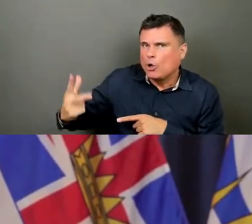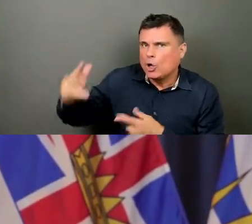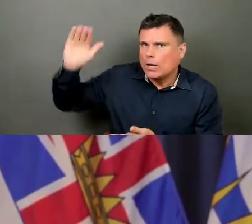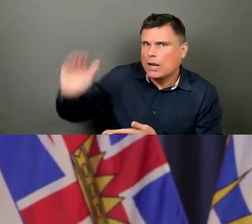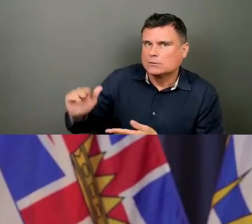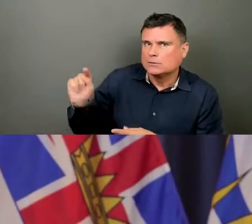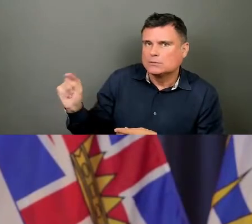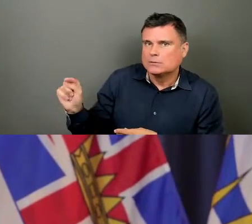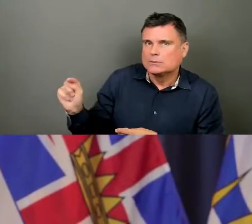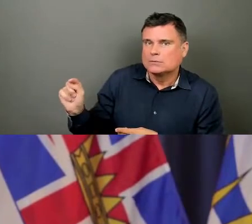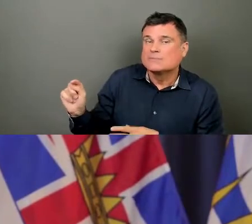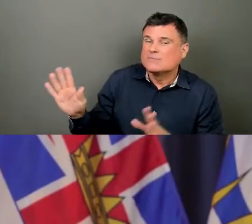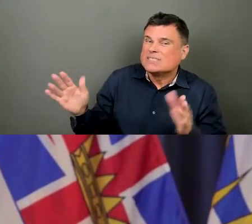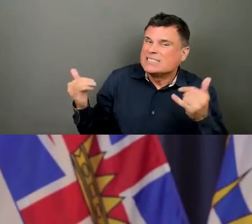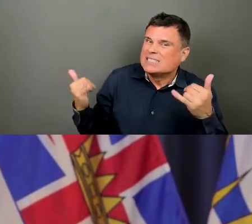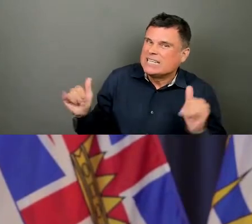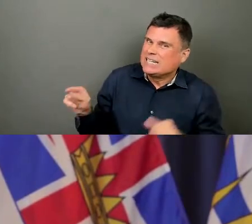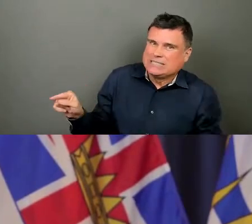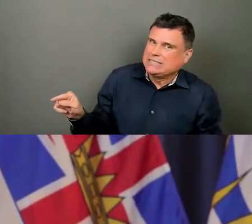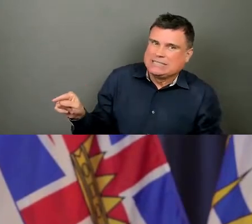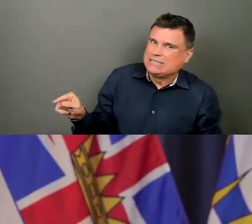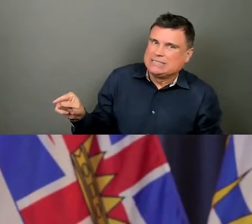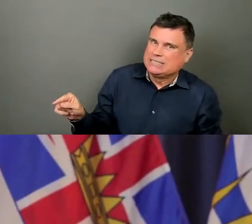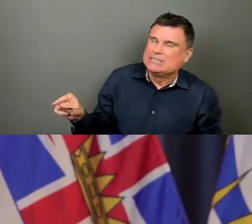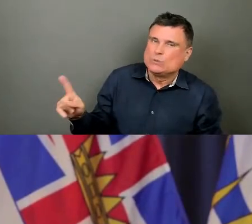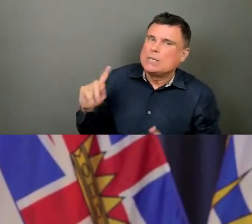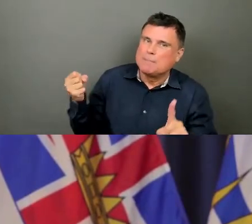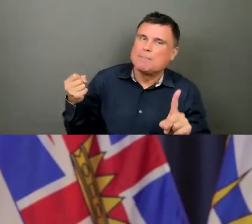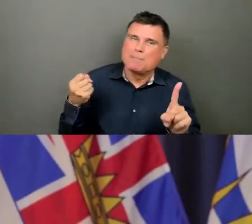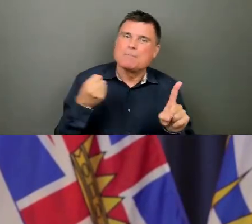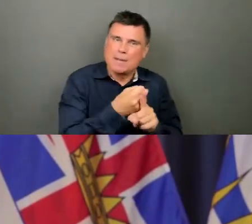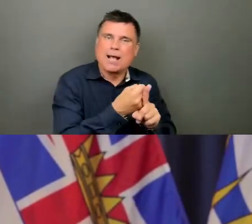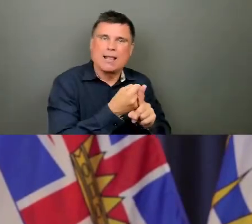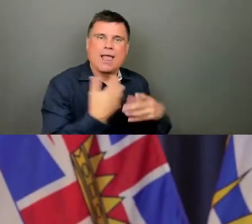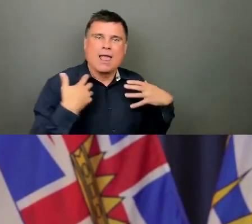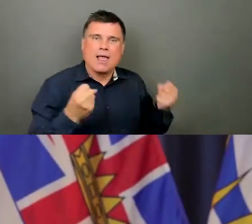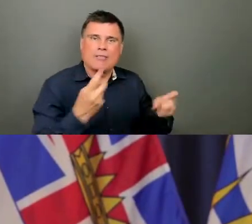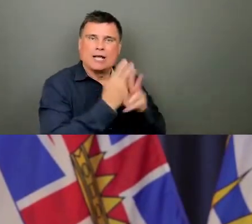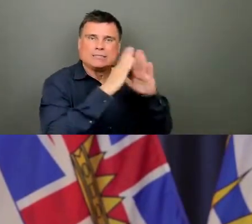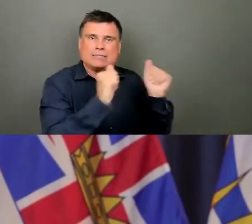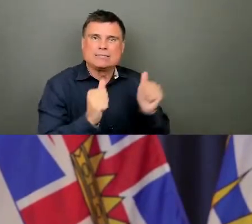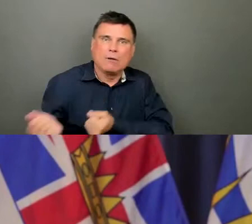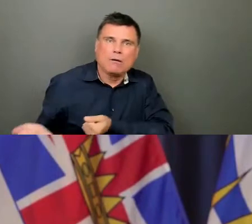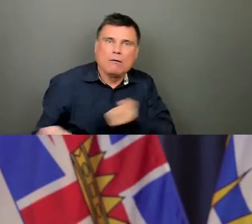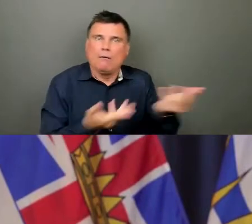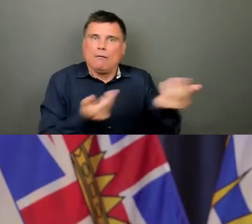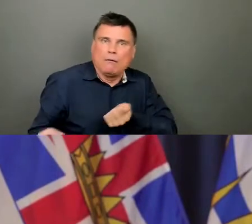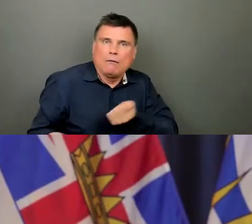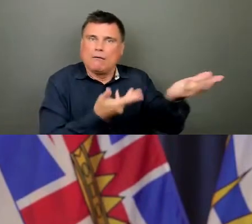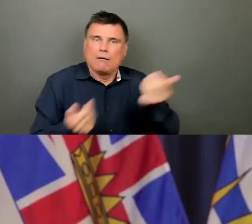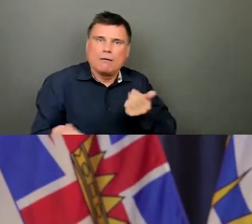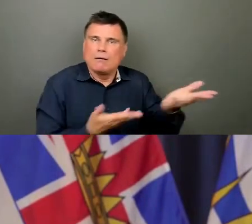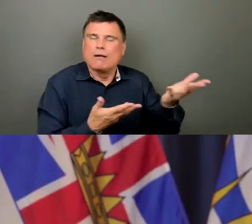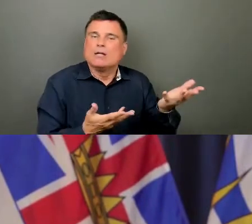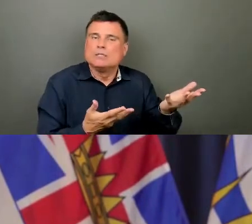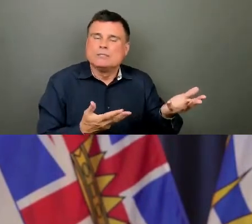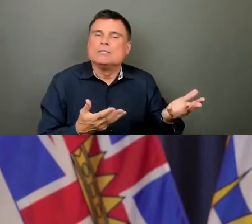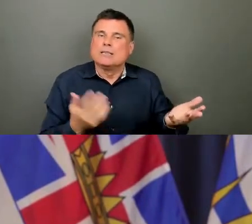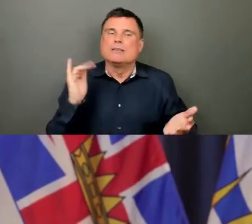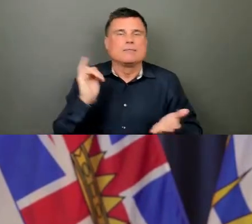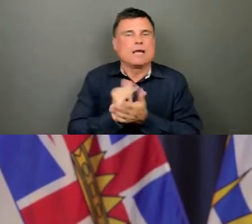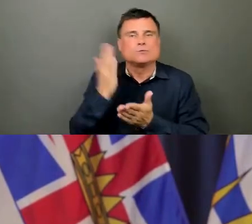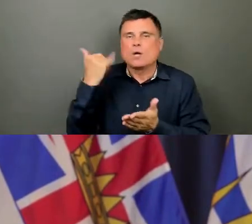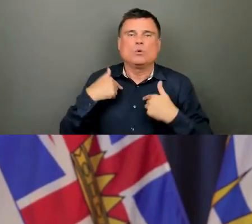So that's the reason why it's so important and why we're taking the strategies we're using now. It's so important that people